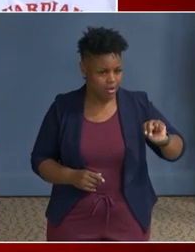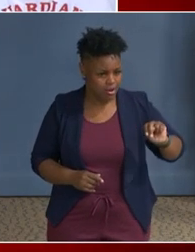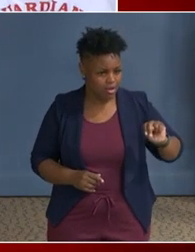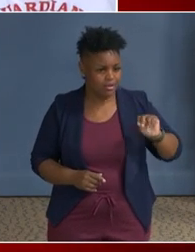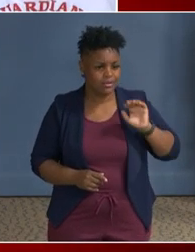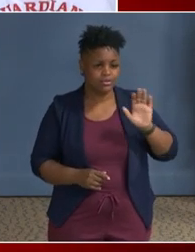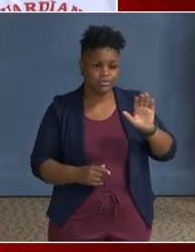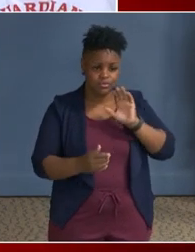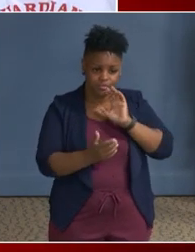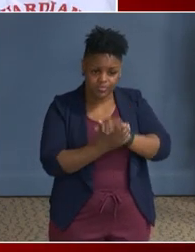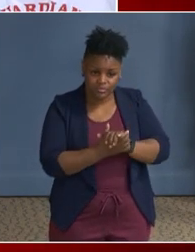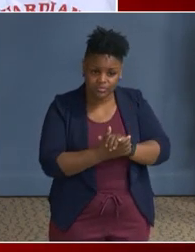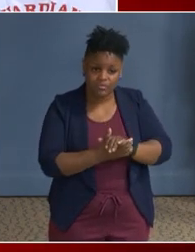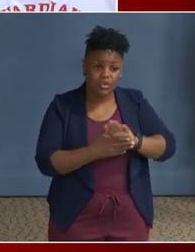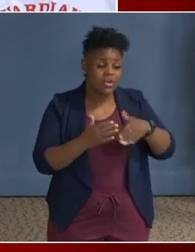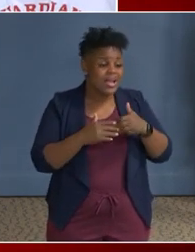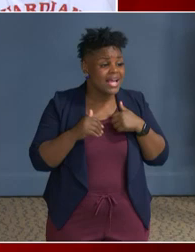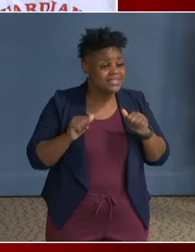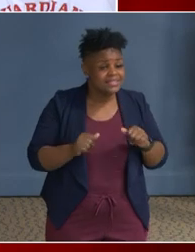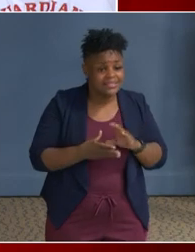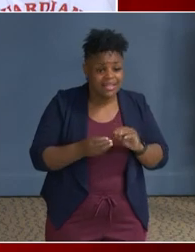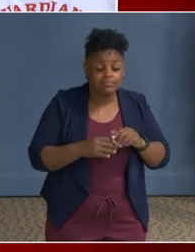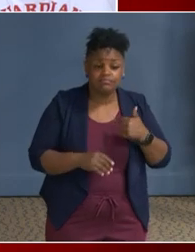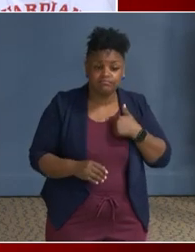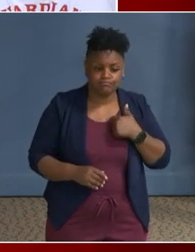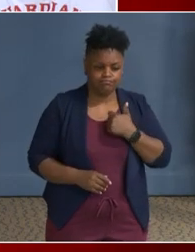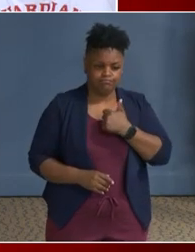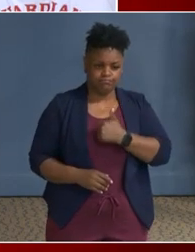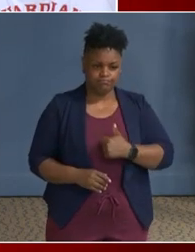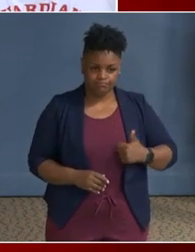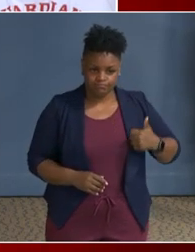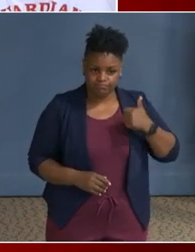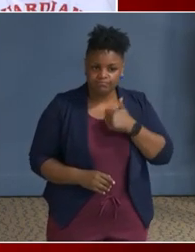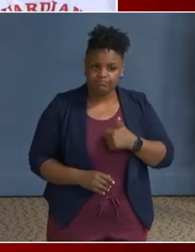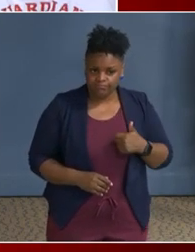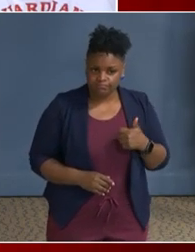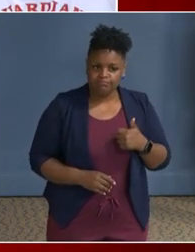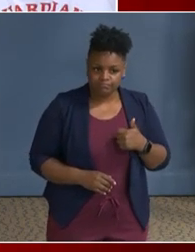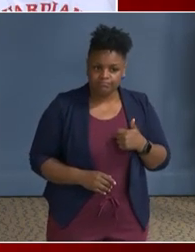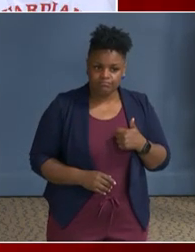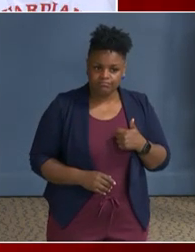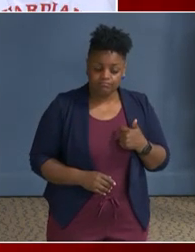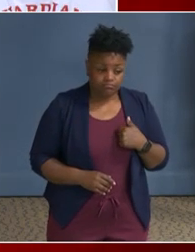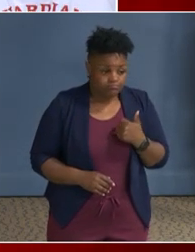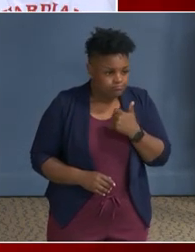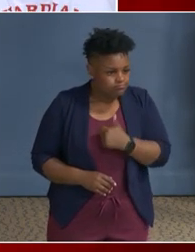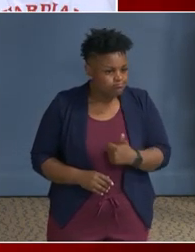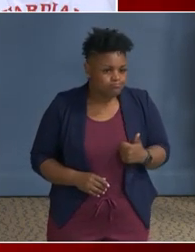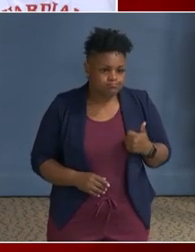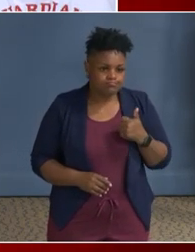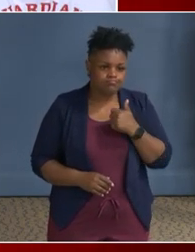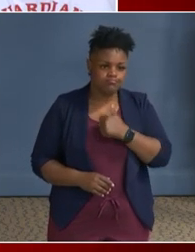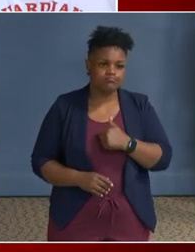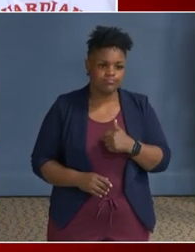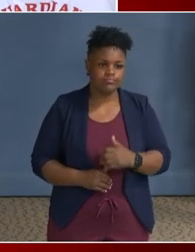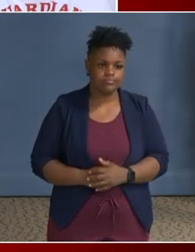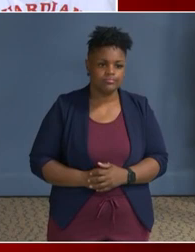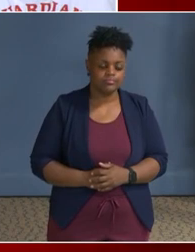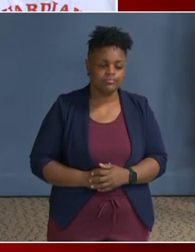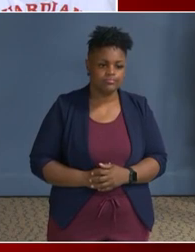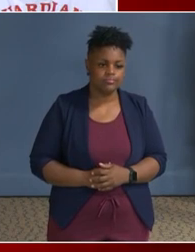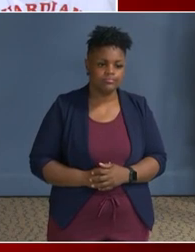how sorry I am. How sorry I am that they lost this